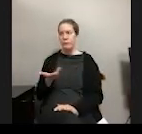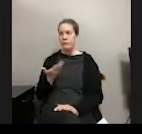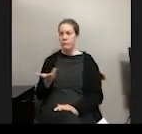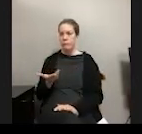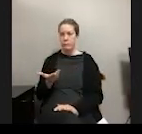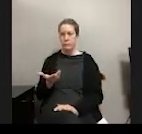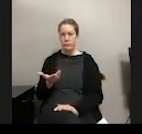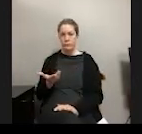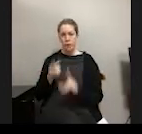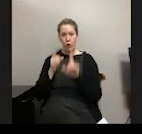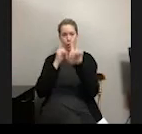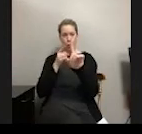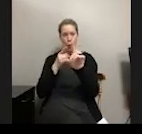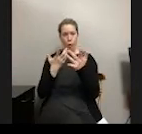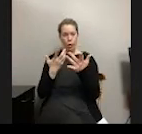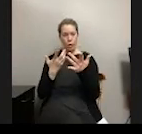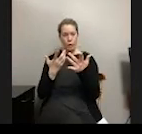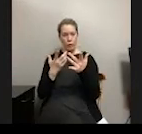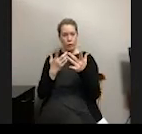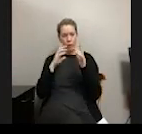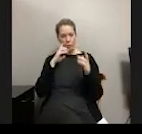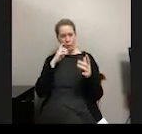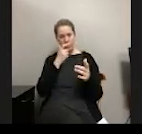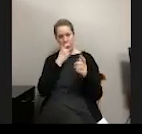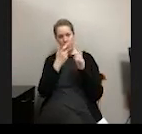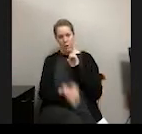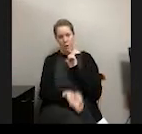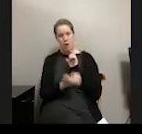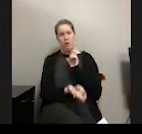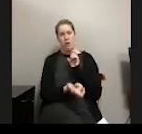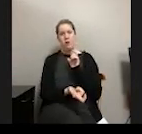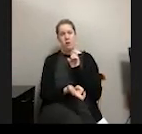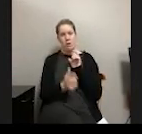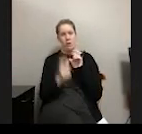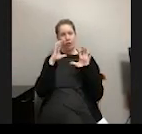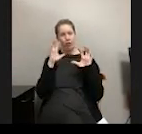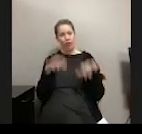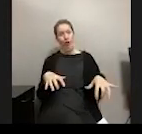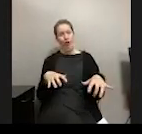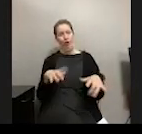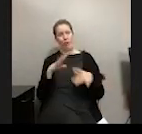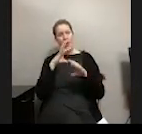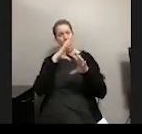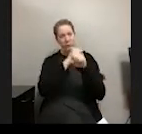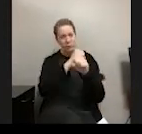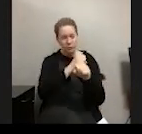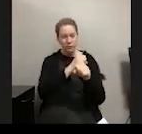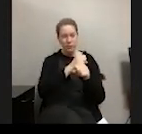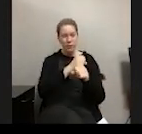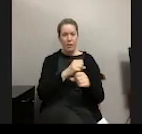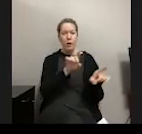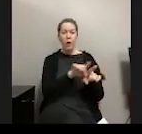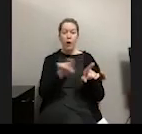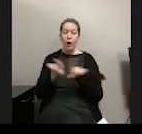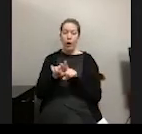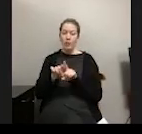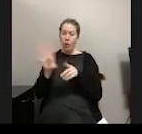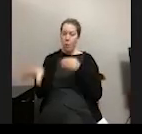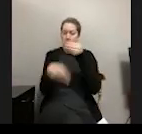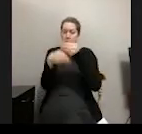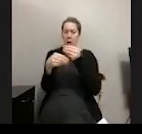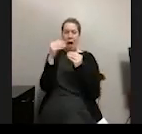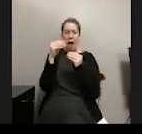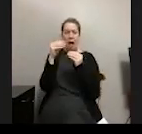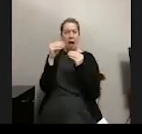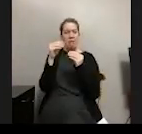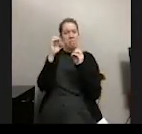delight and astonish while being like, hey, and by the way, here's this info that you might not know about disabled folks. So I feel like that's